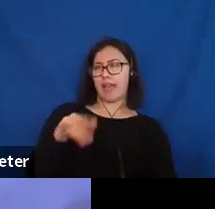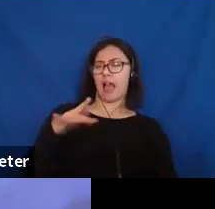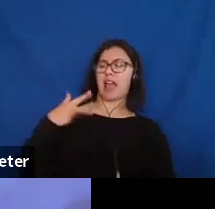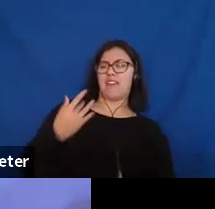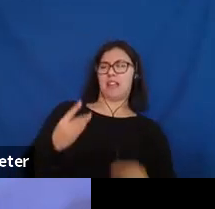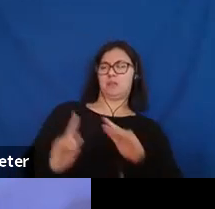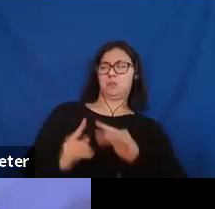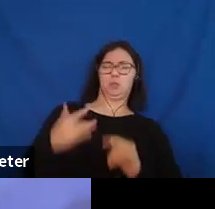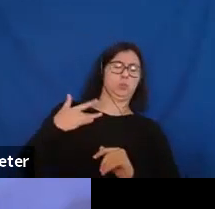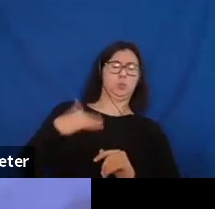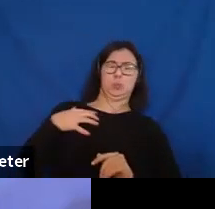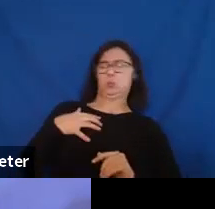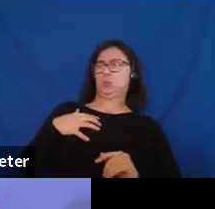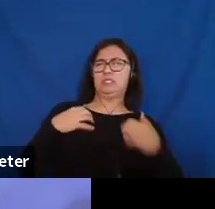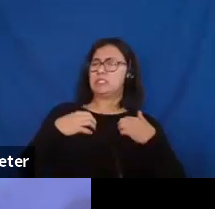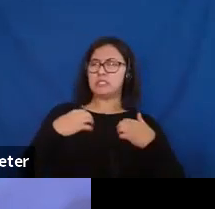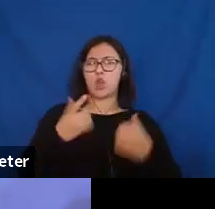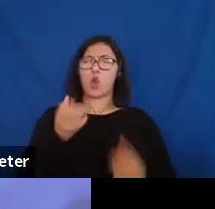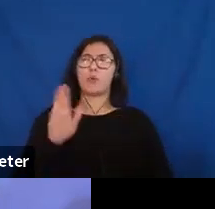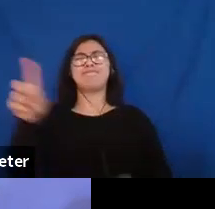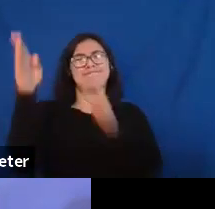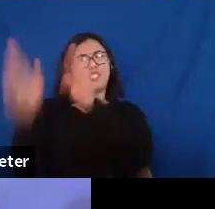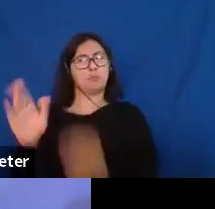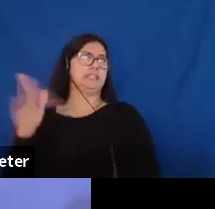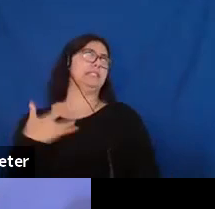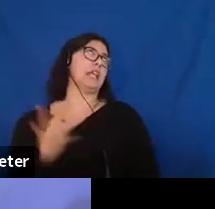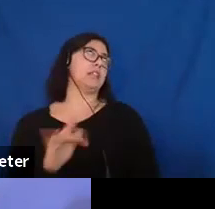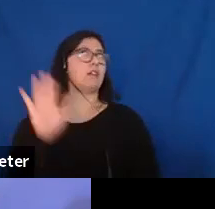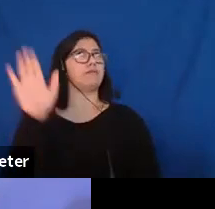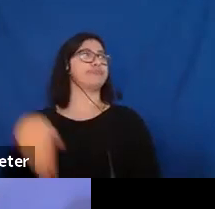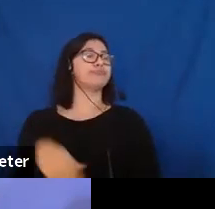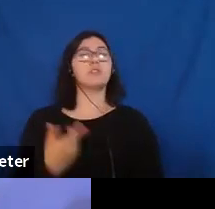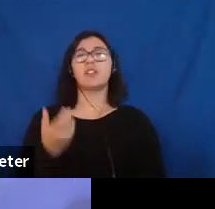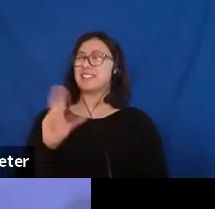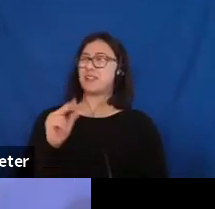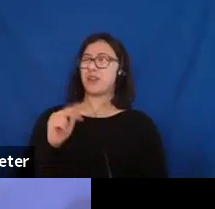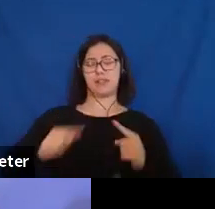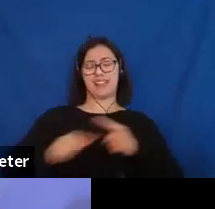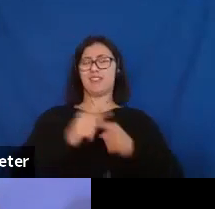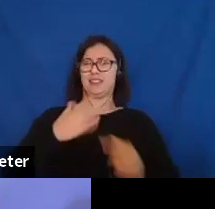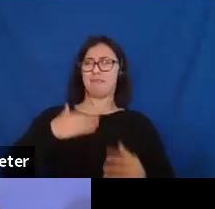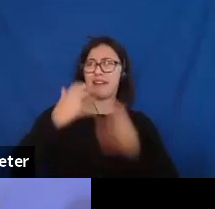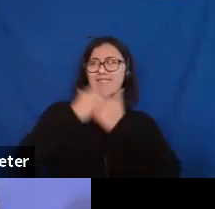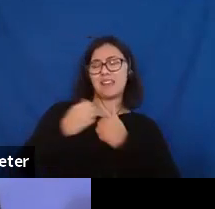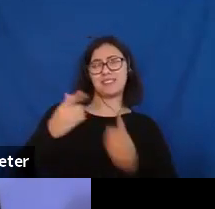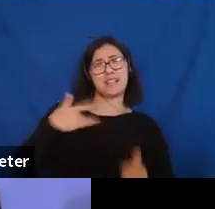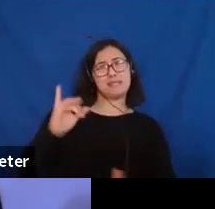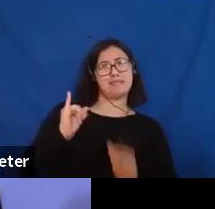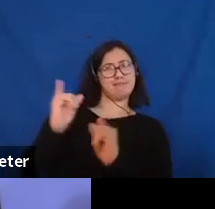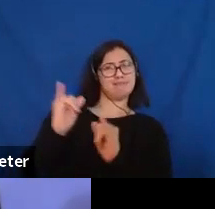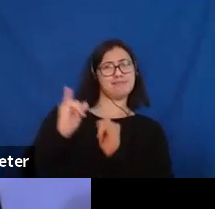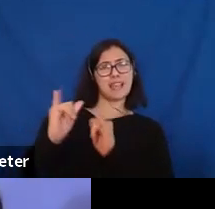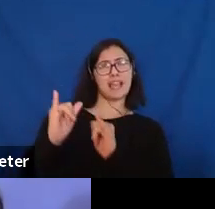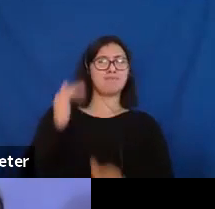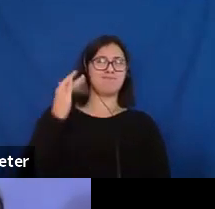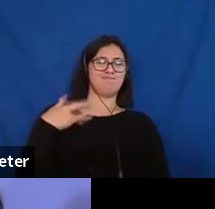it, I don't want to just say like, oh, she's sensitive to her. I want to say like, that conflicted with my values, because I'm sensitive to realizing